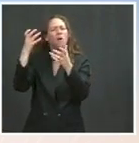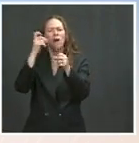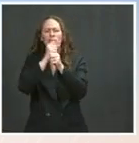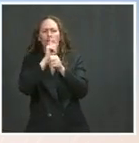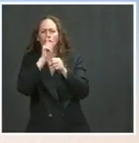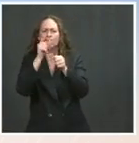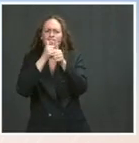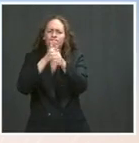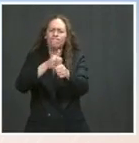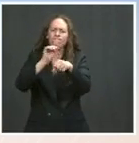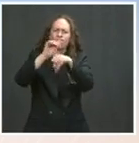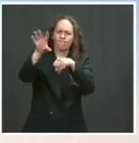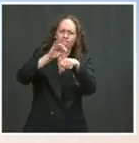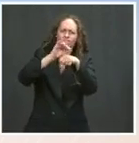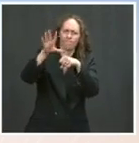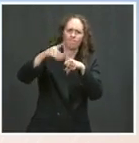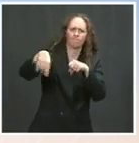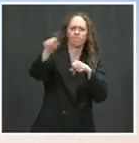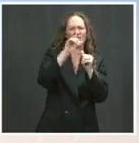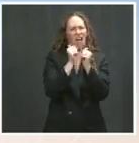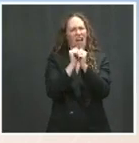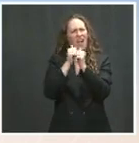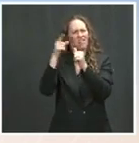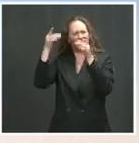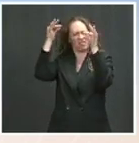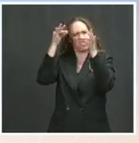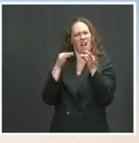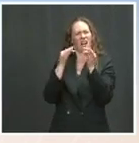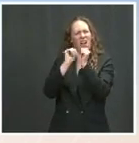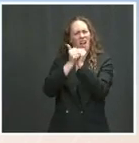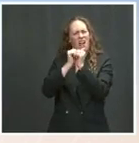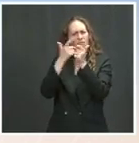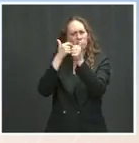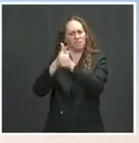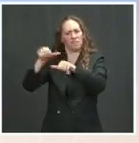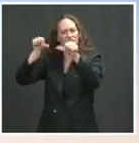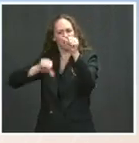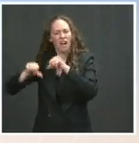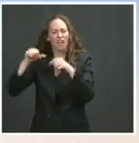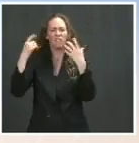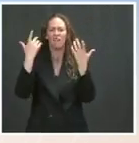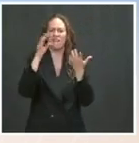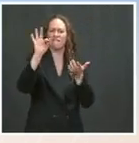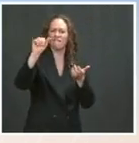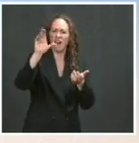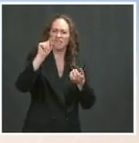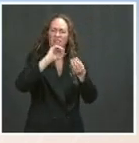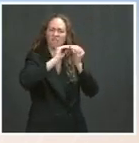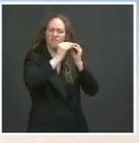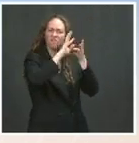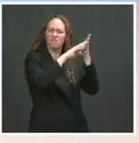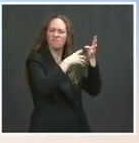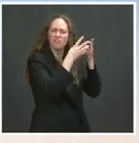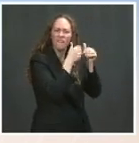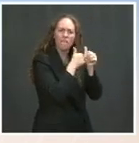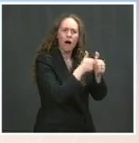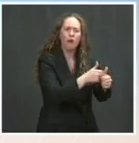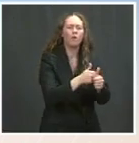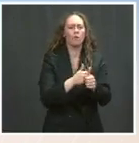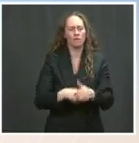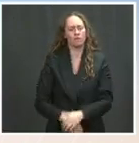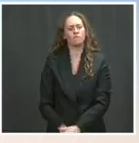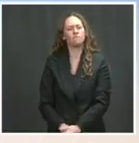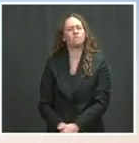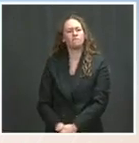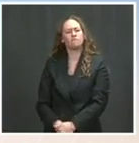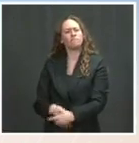guidance based on health and scientific evidence on what people can do that is safe. And so her guidance that was put